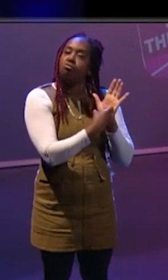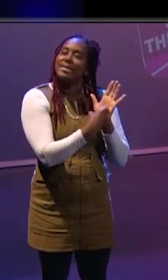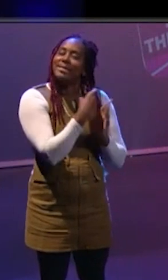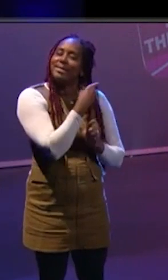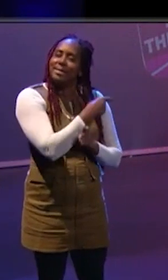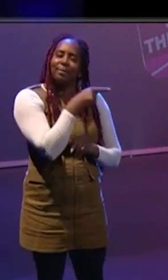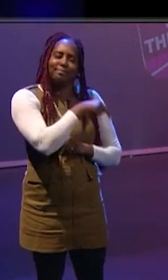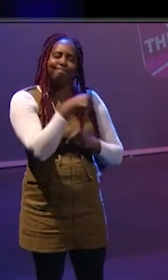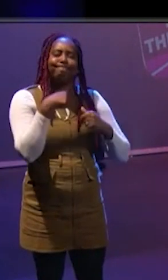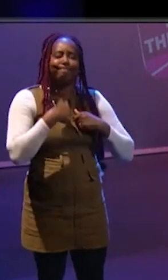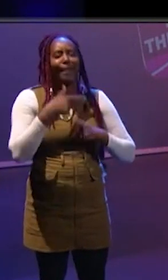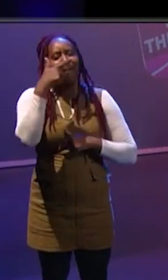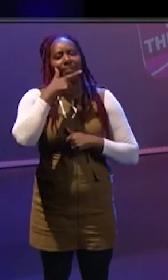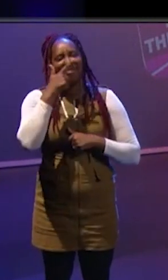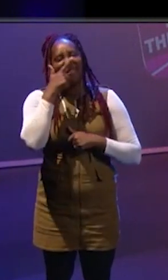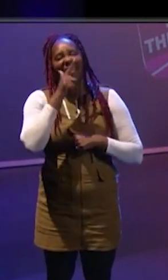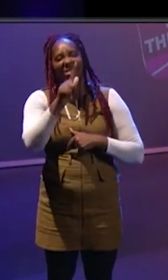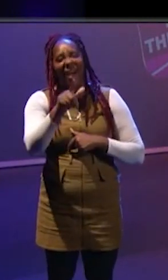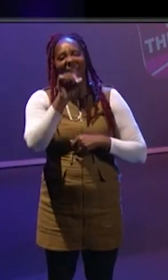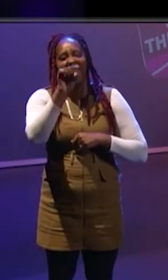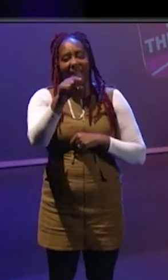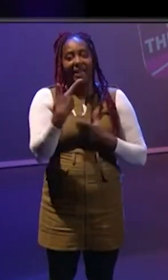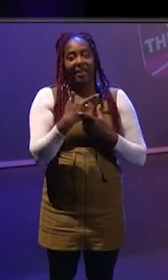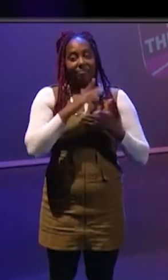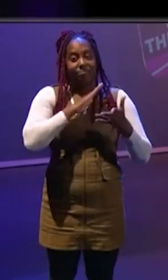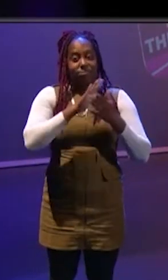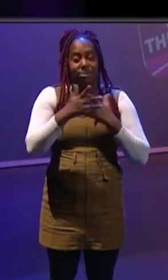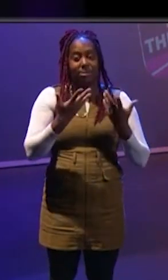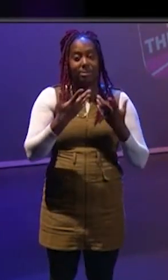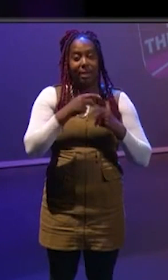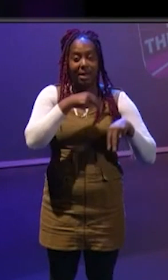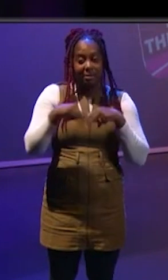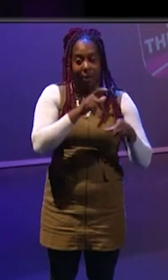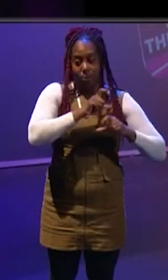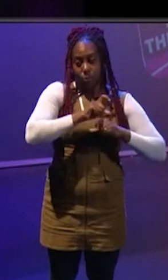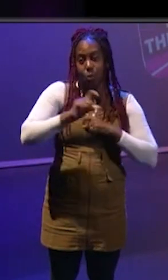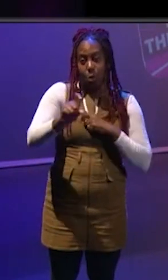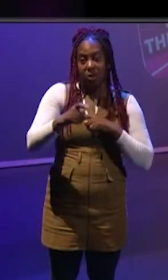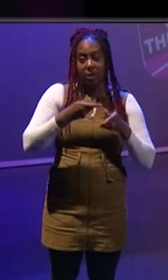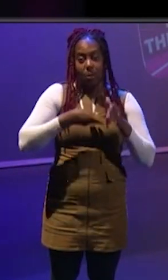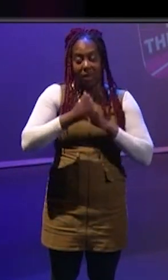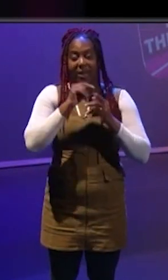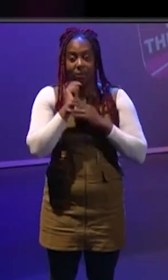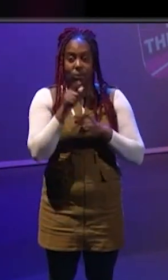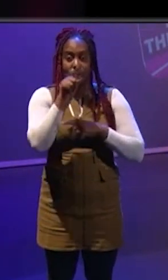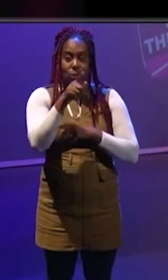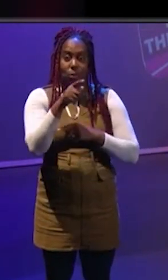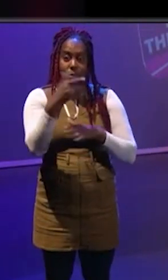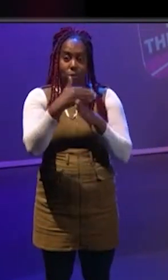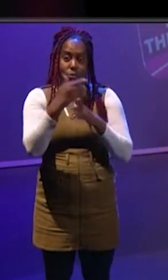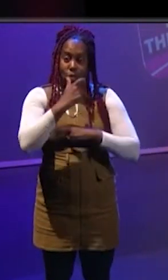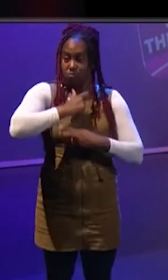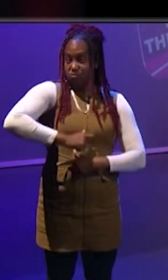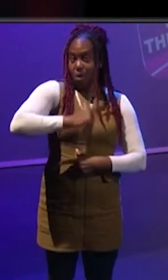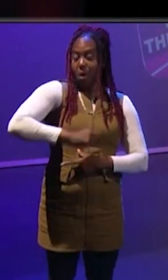in that I graduated from my dance course on the Friday and I went straight into a venue role on the Monday. And that was because of,